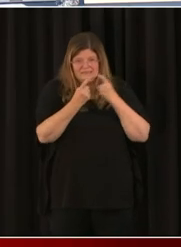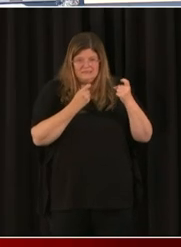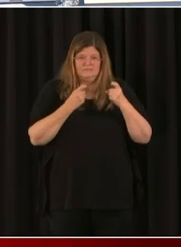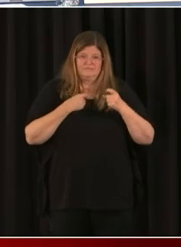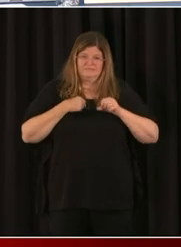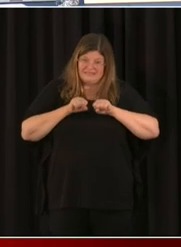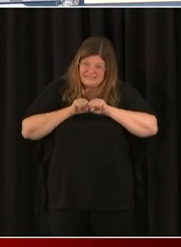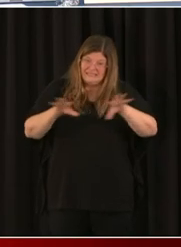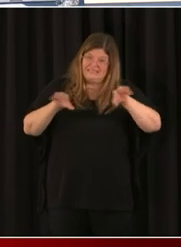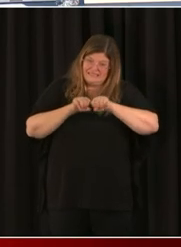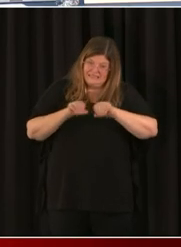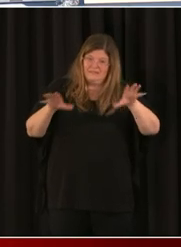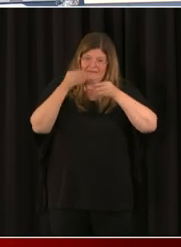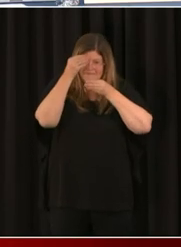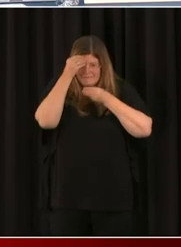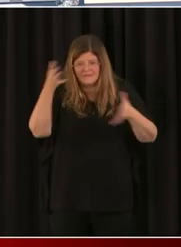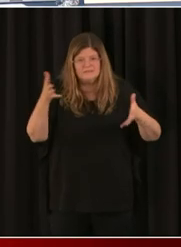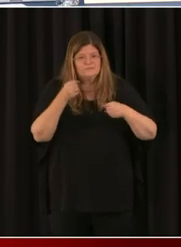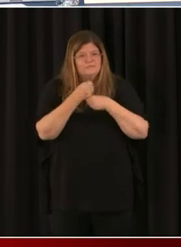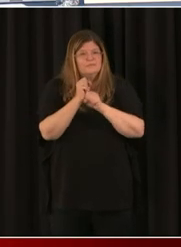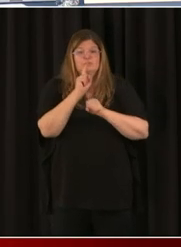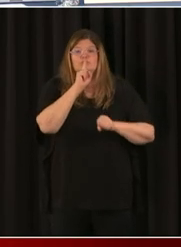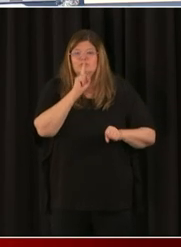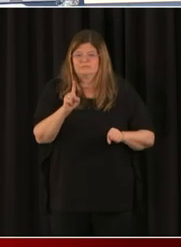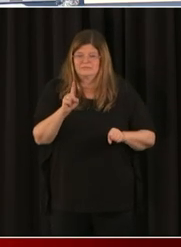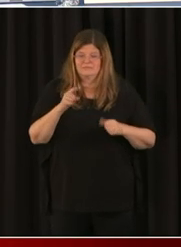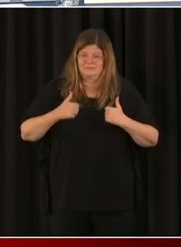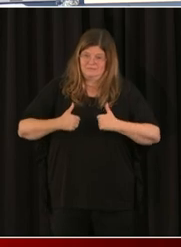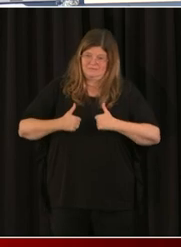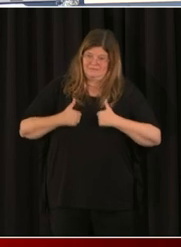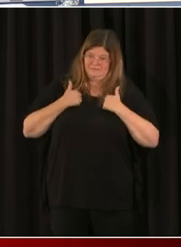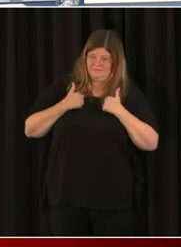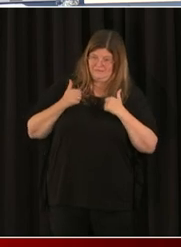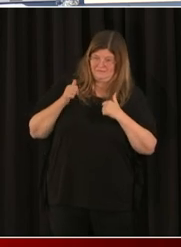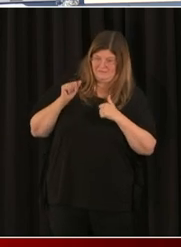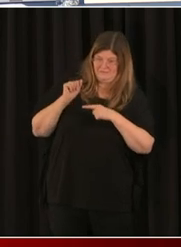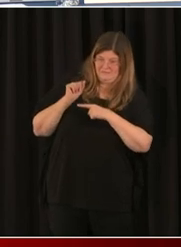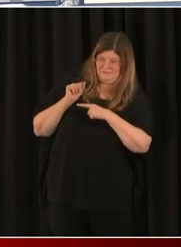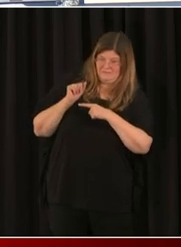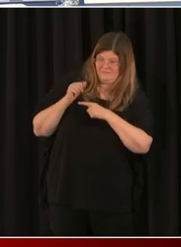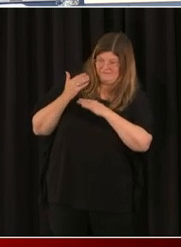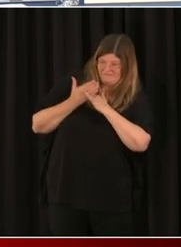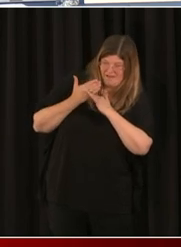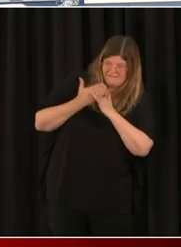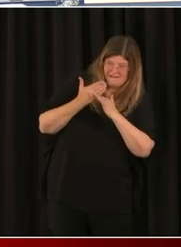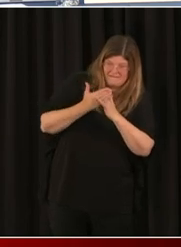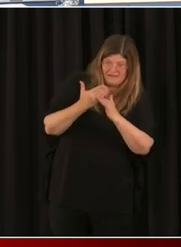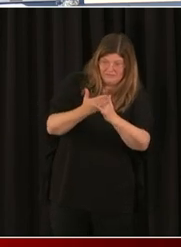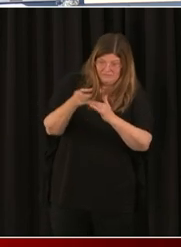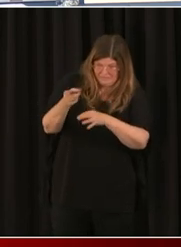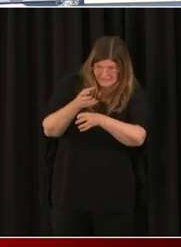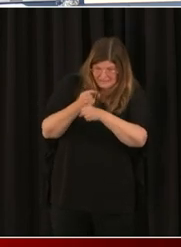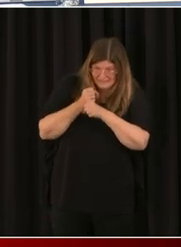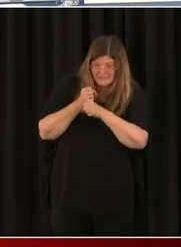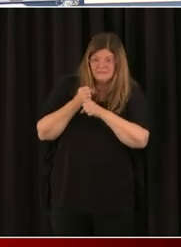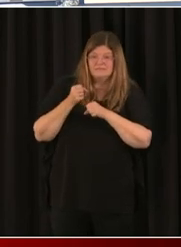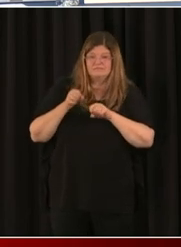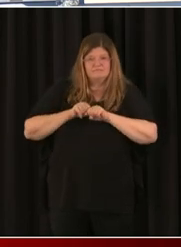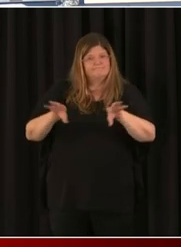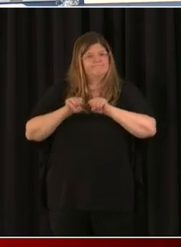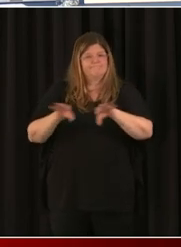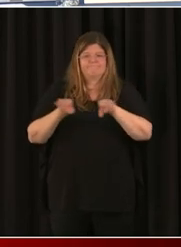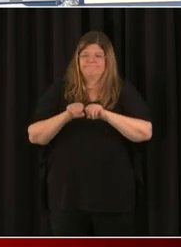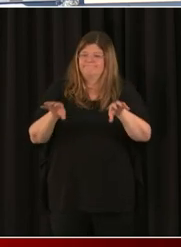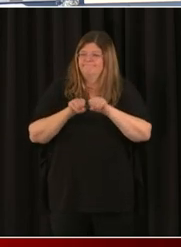pushing information out. But we made sure that any address that they had on file with us that they used to get their medical license, we pushed out